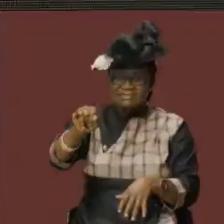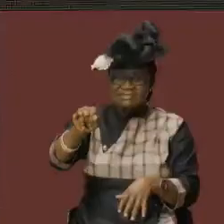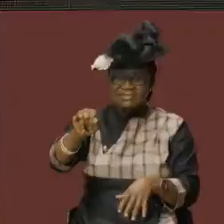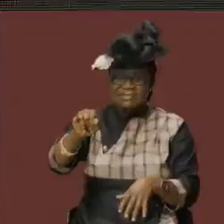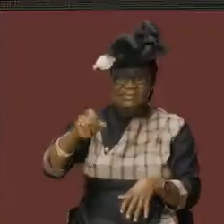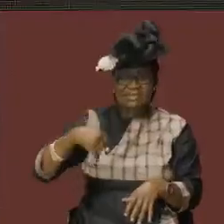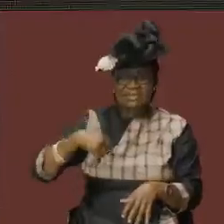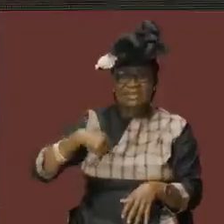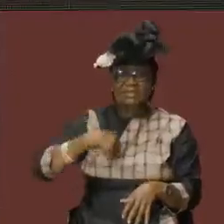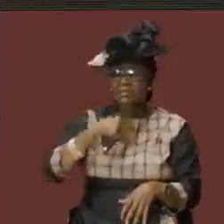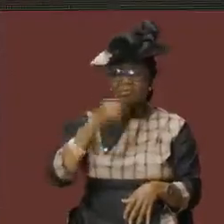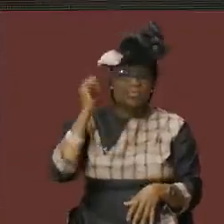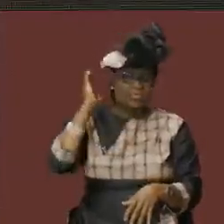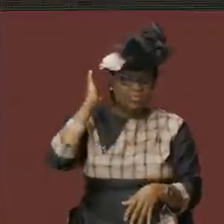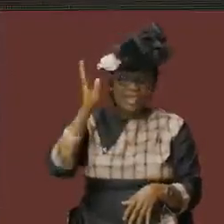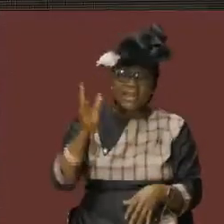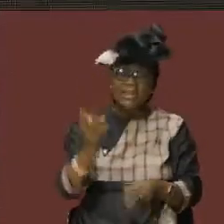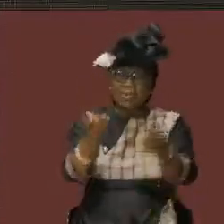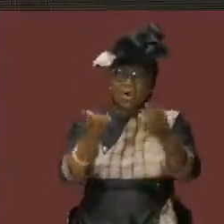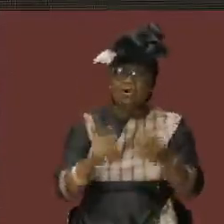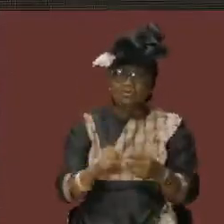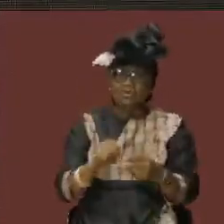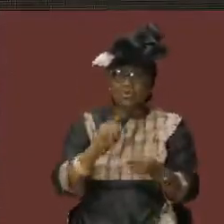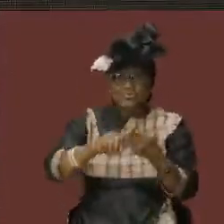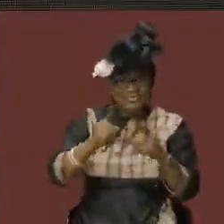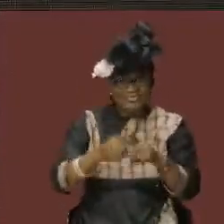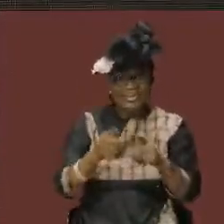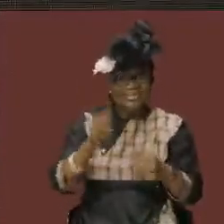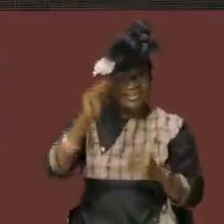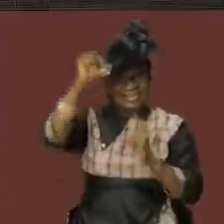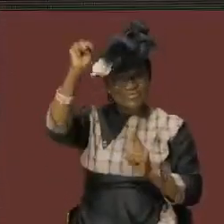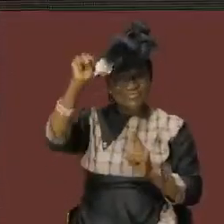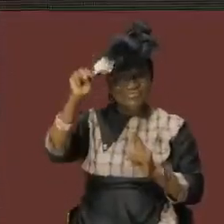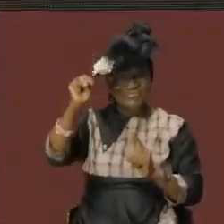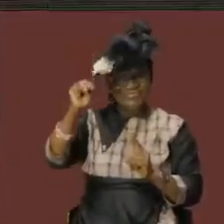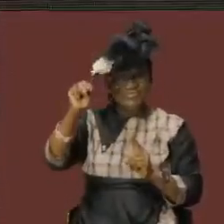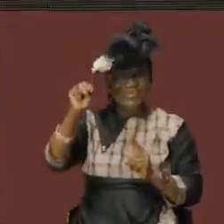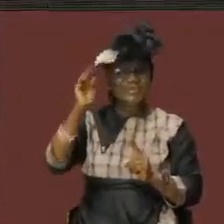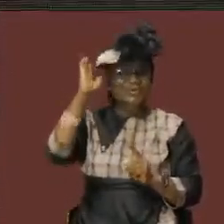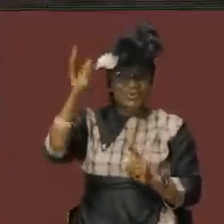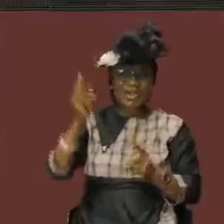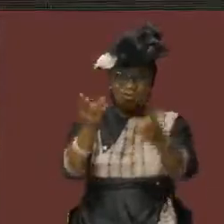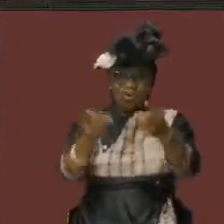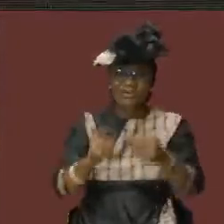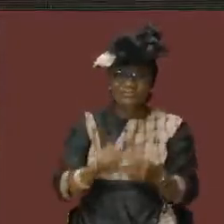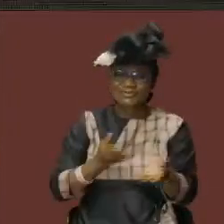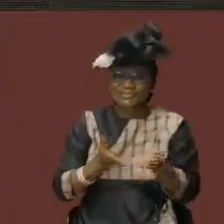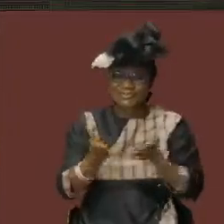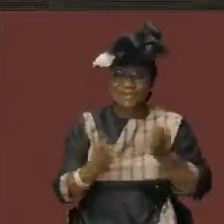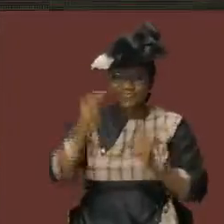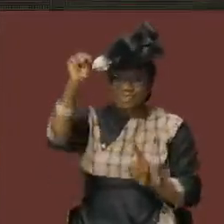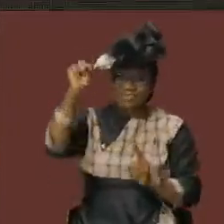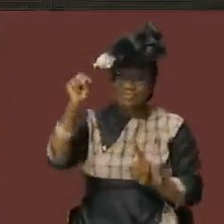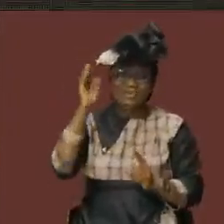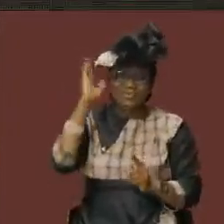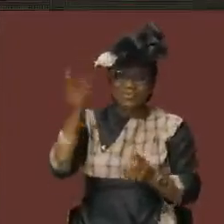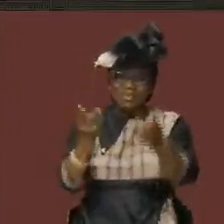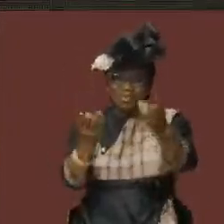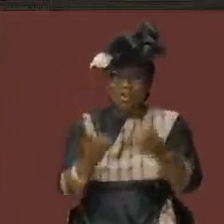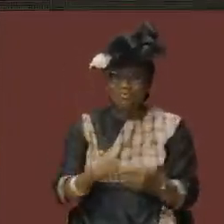You want to befriend him. You want to serve him. You want to please him.